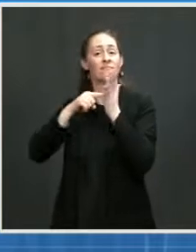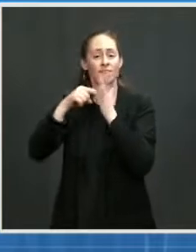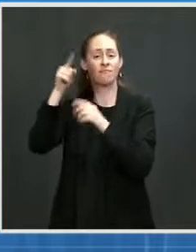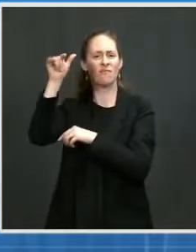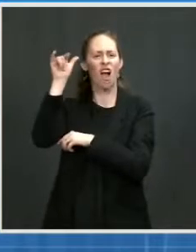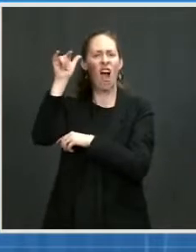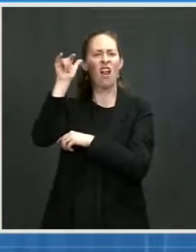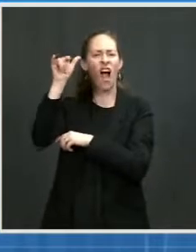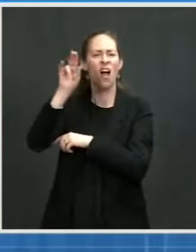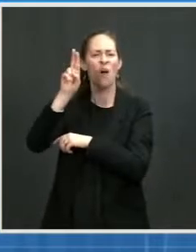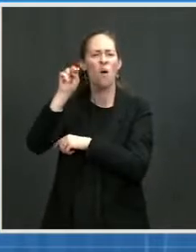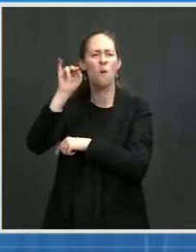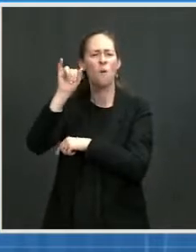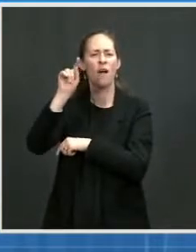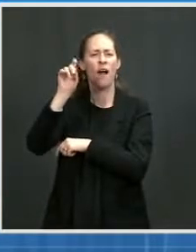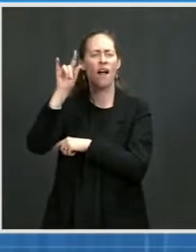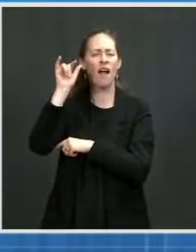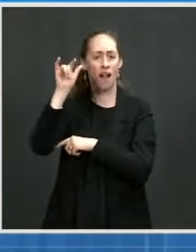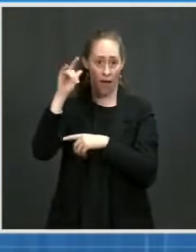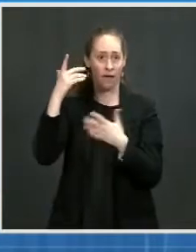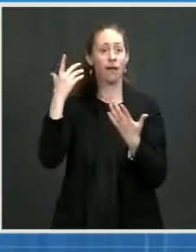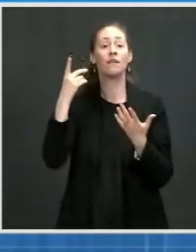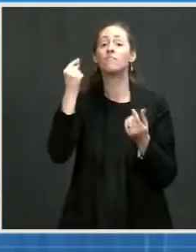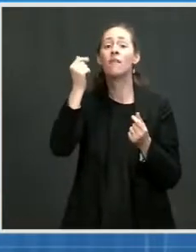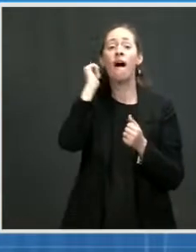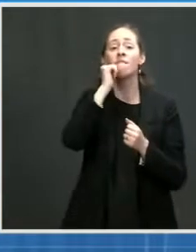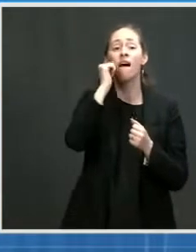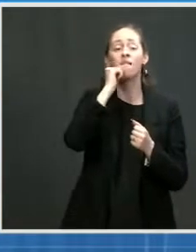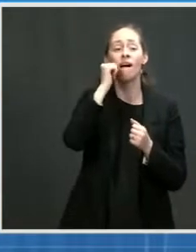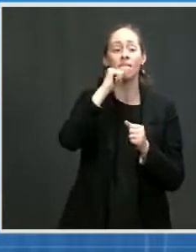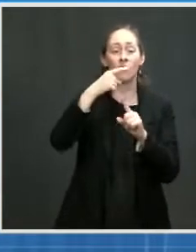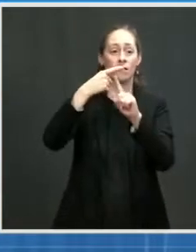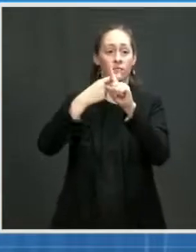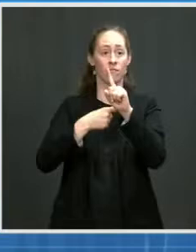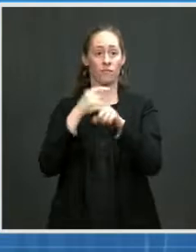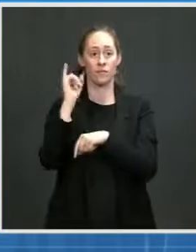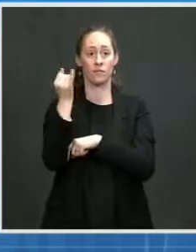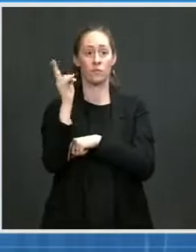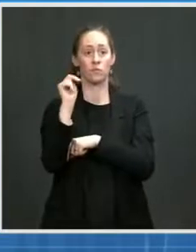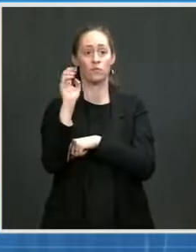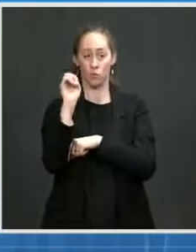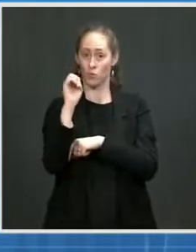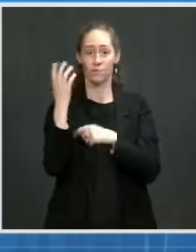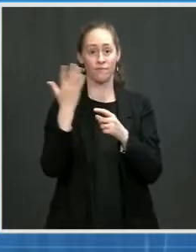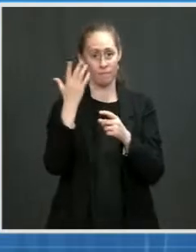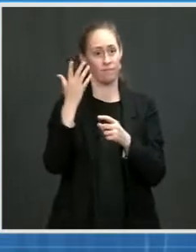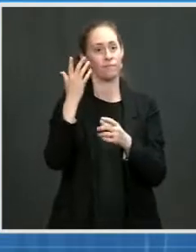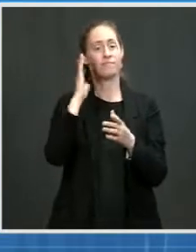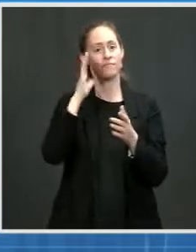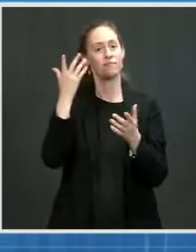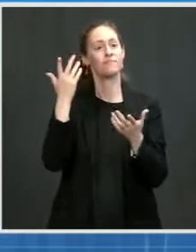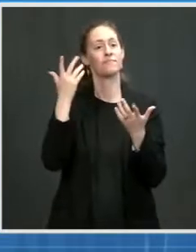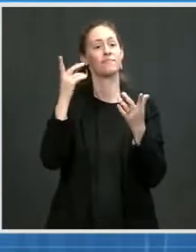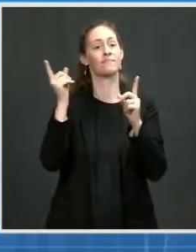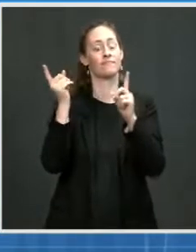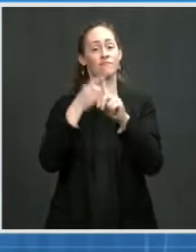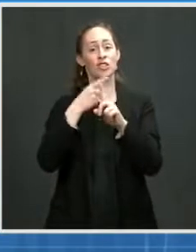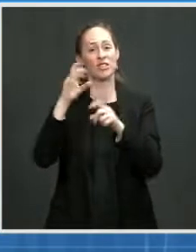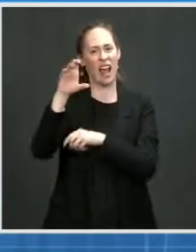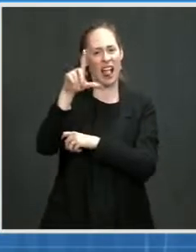June, they're giving away 2 round-trip first-class tickets to anywhere in the world if you are